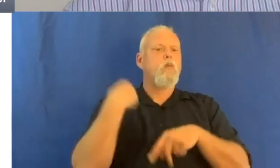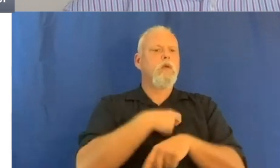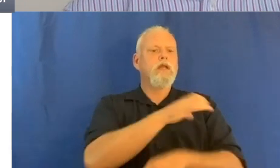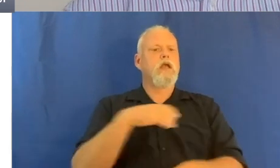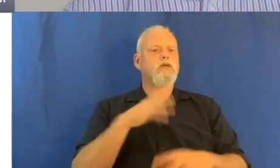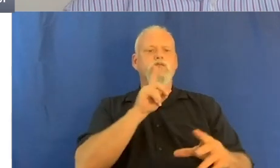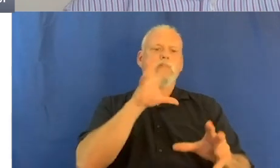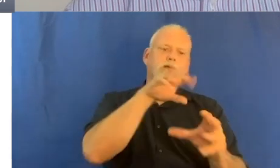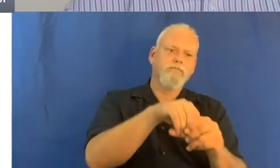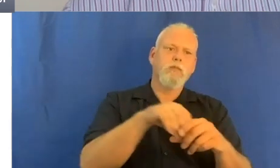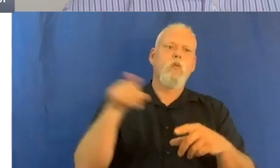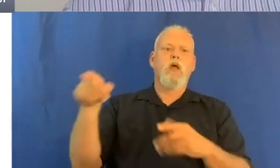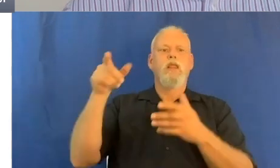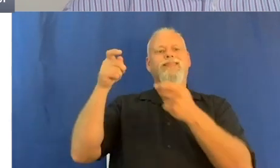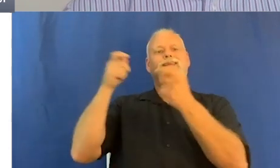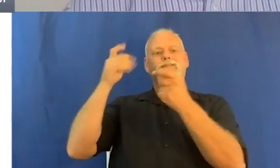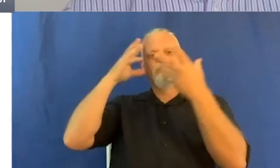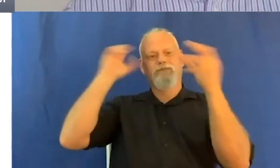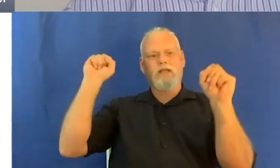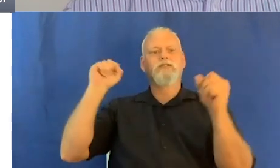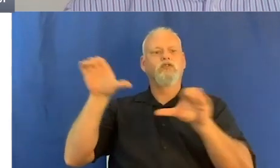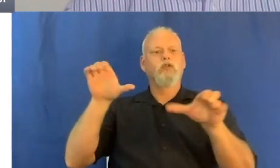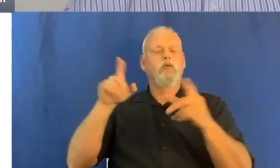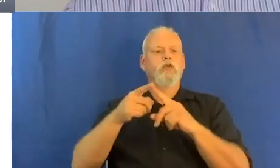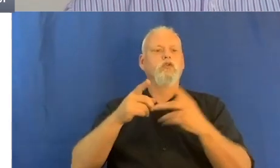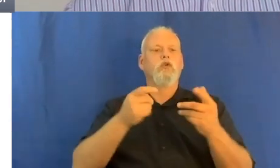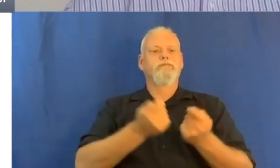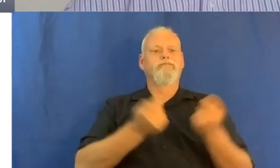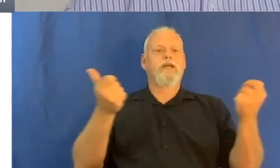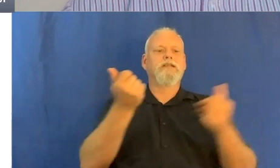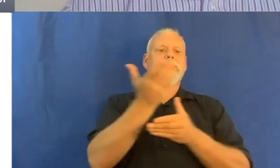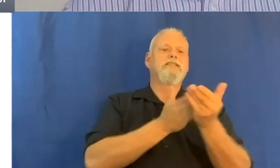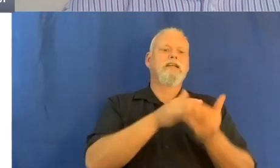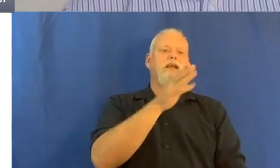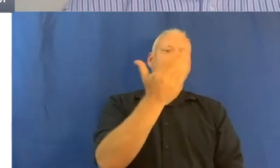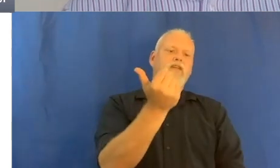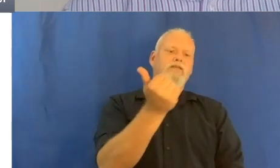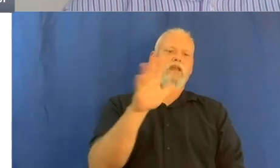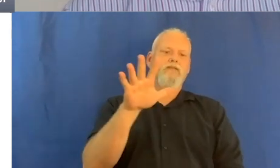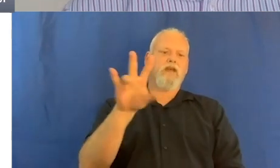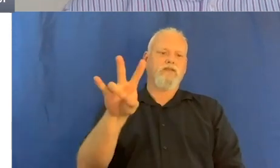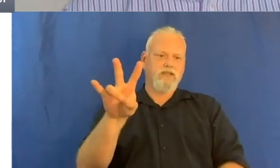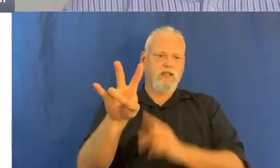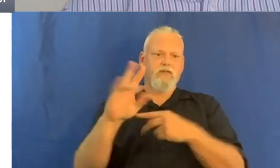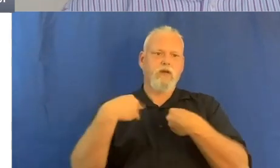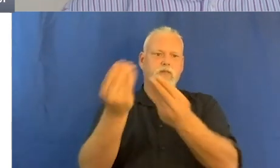what the administration is doing to dismantle Section 1557, which provides